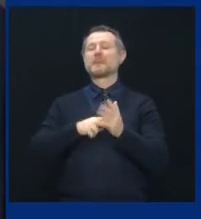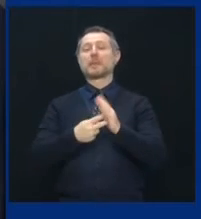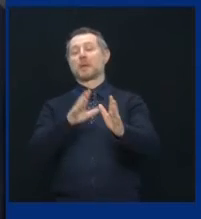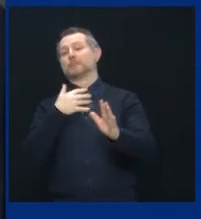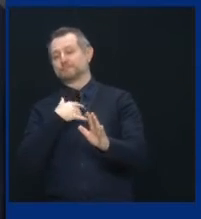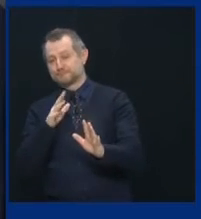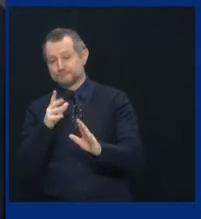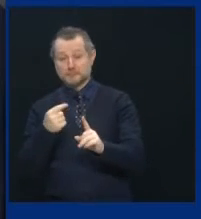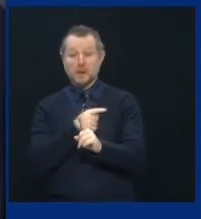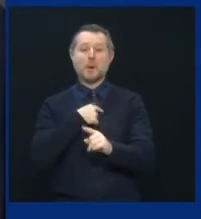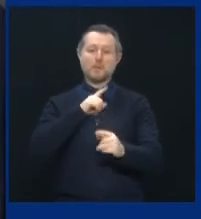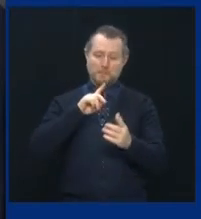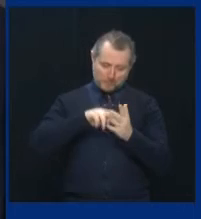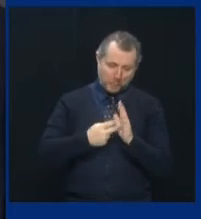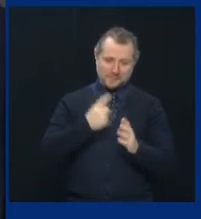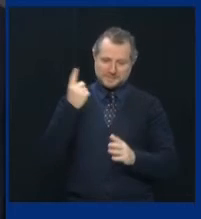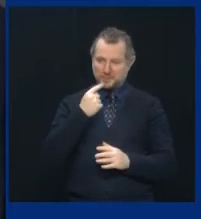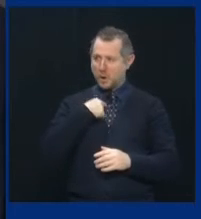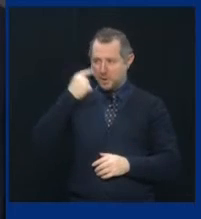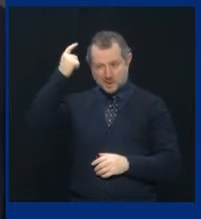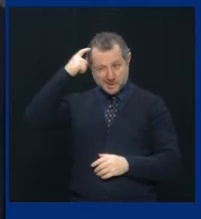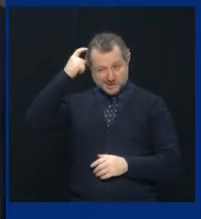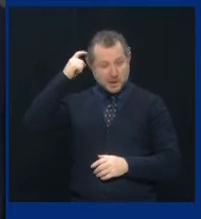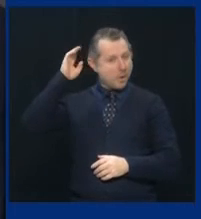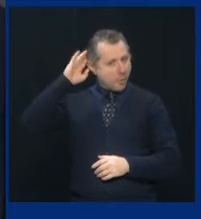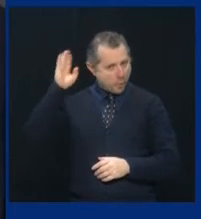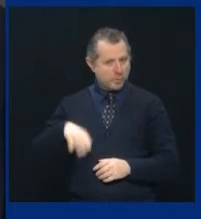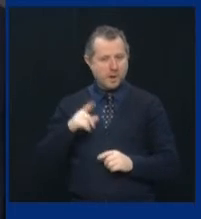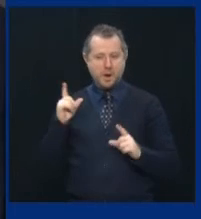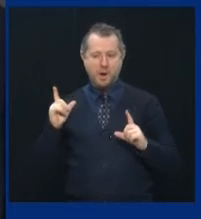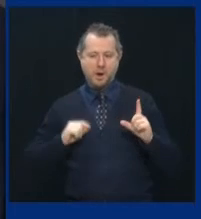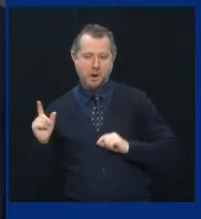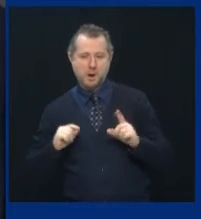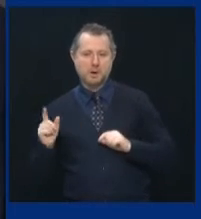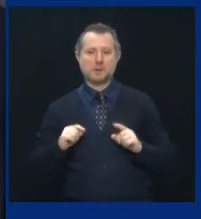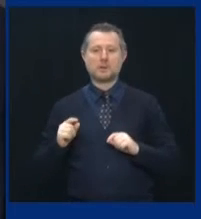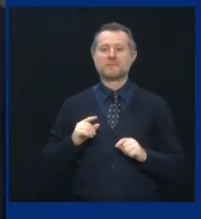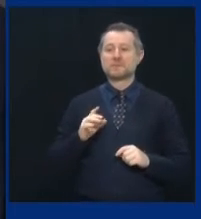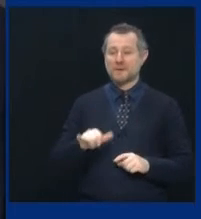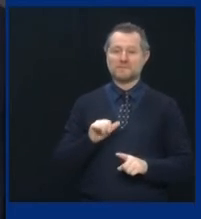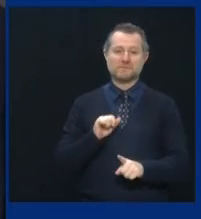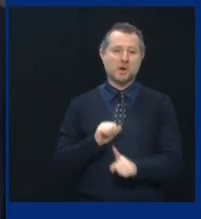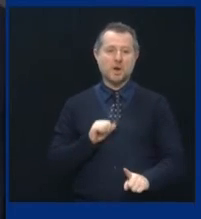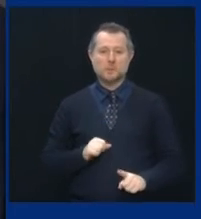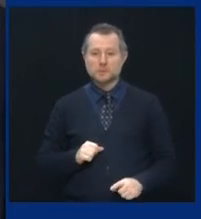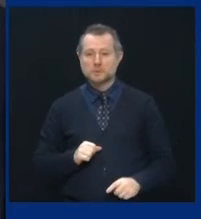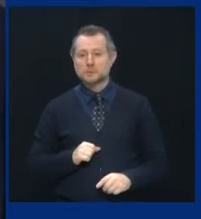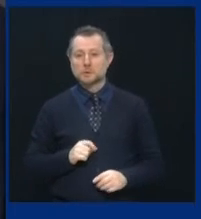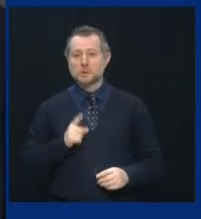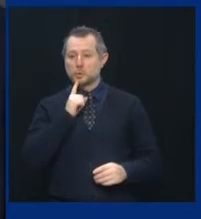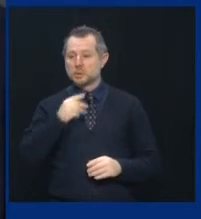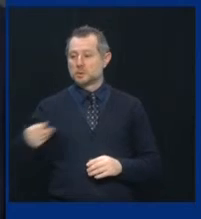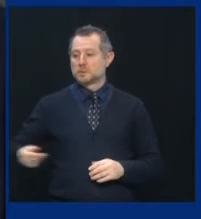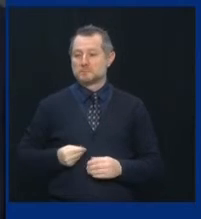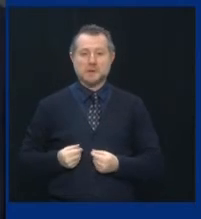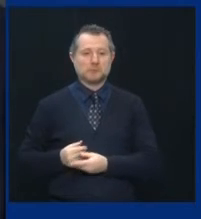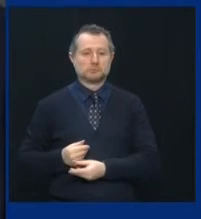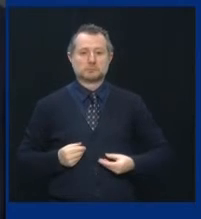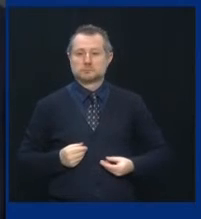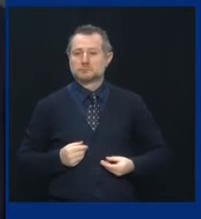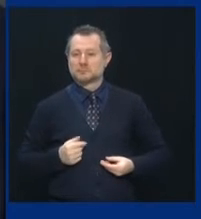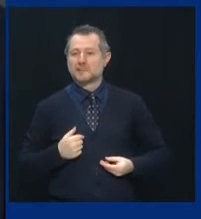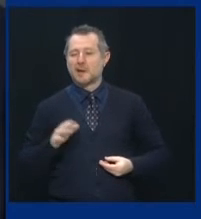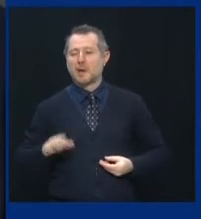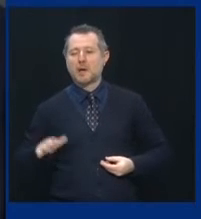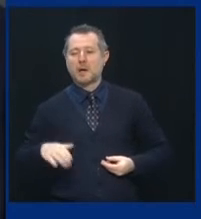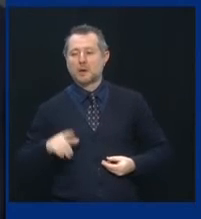about an affirmative fraud using this vaccine. You will, mark my